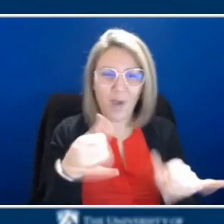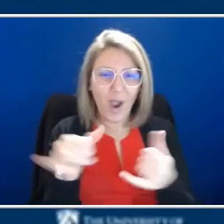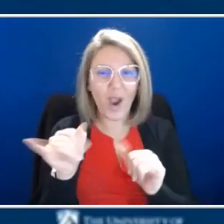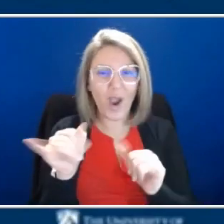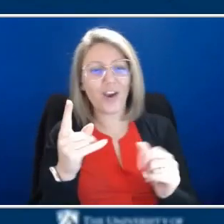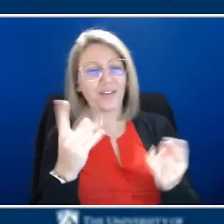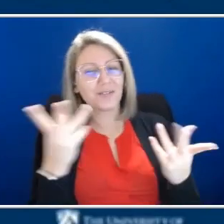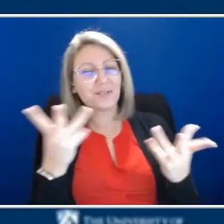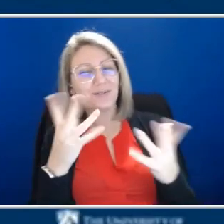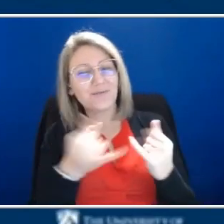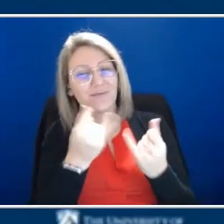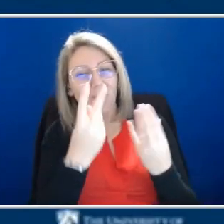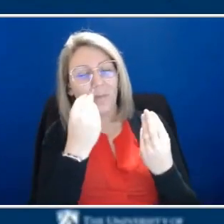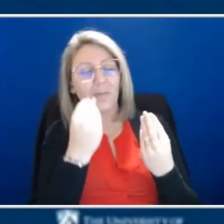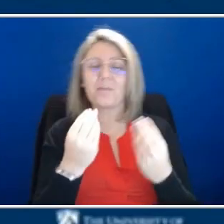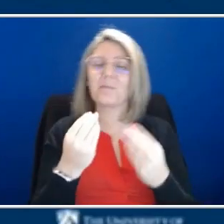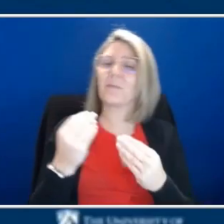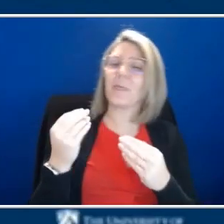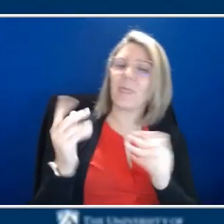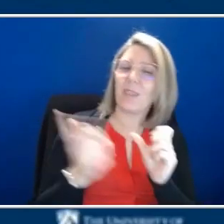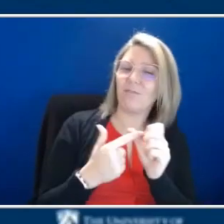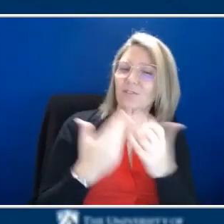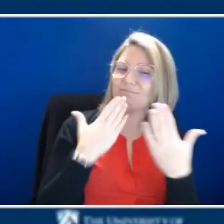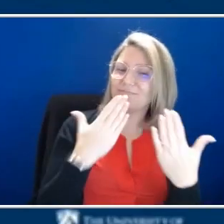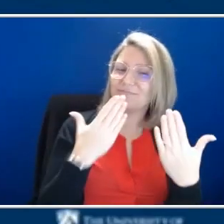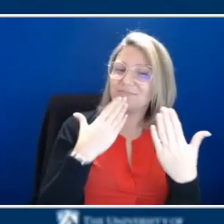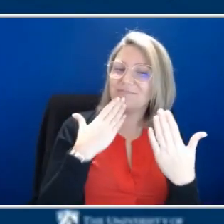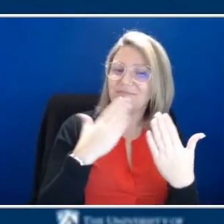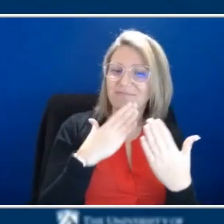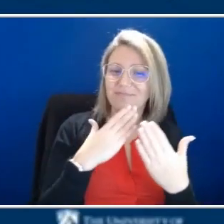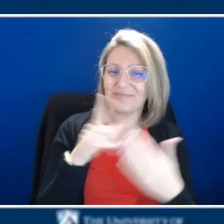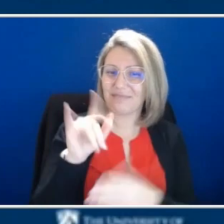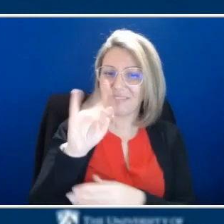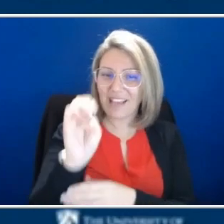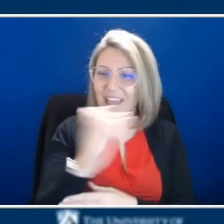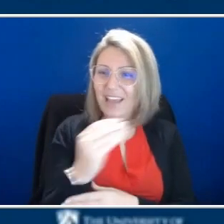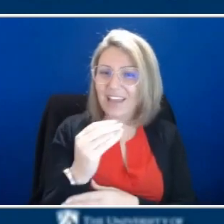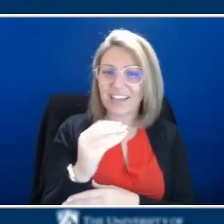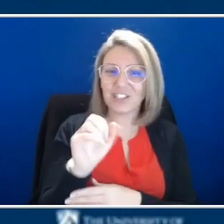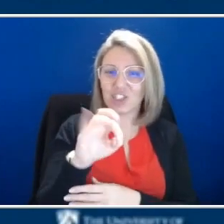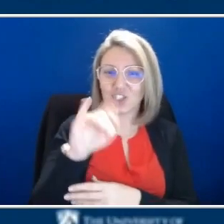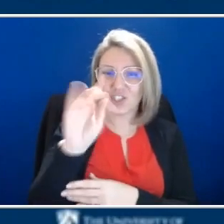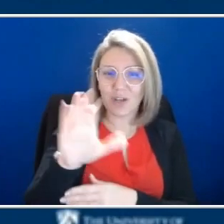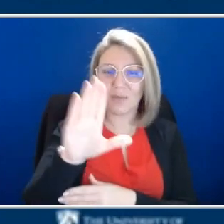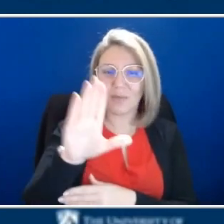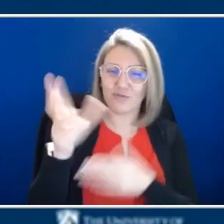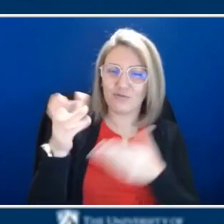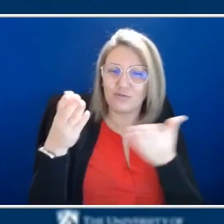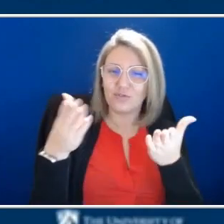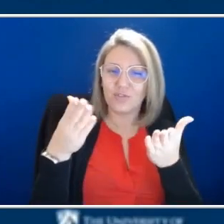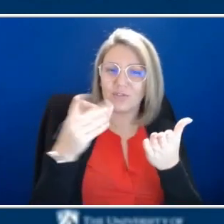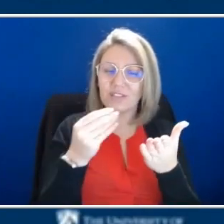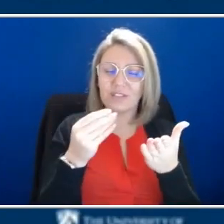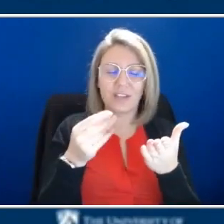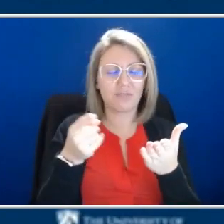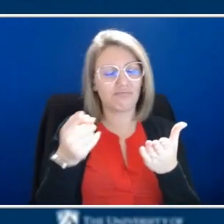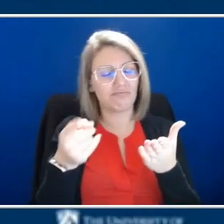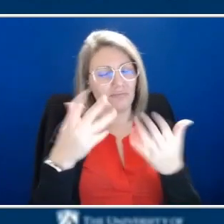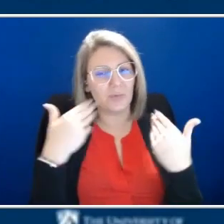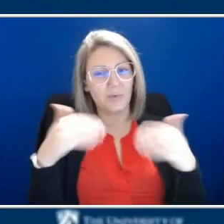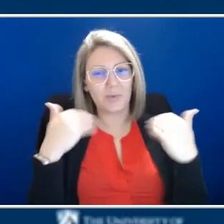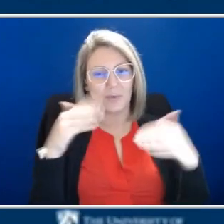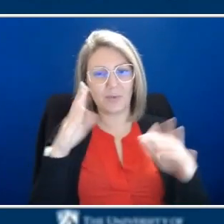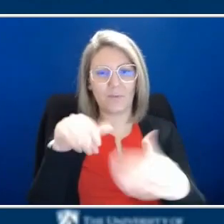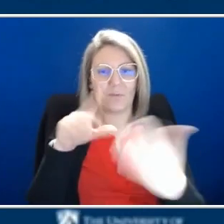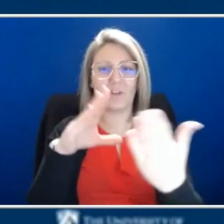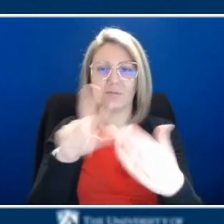say, just gratitude and thank you to Kyle and Shelby for their service and putting yourself in the line of fire every day and keeping